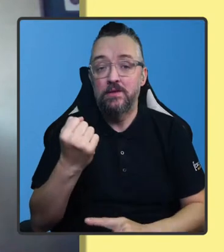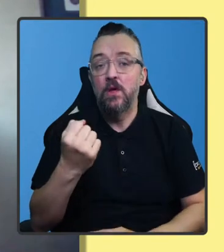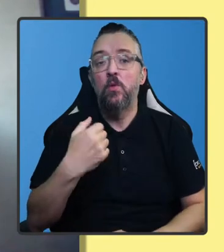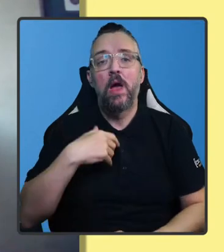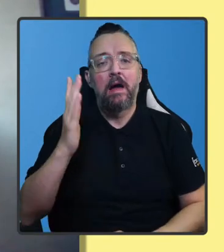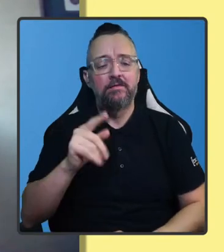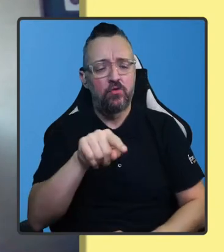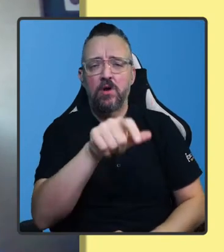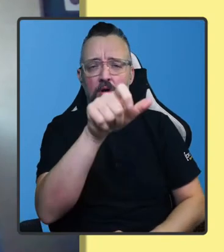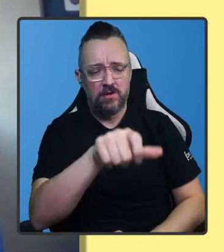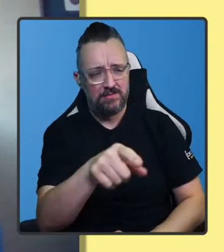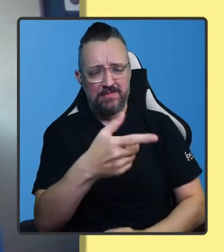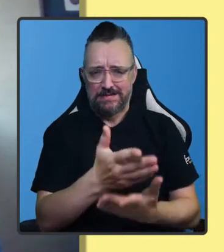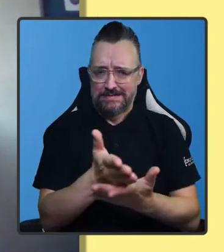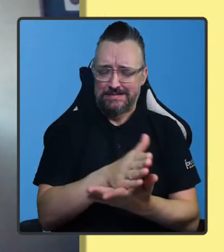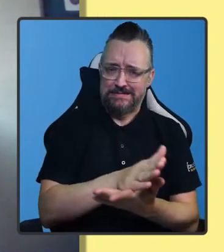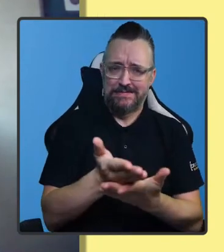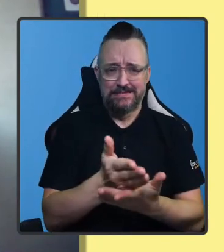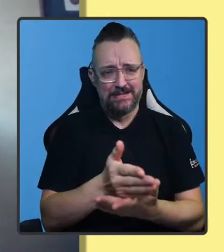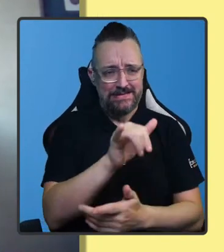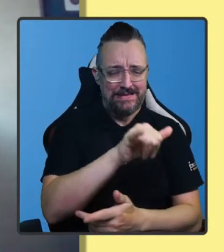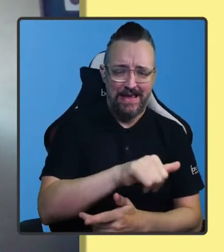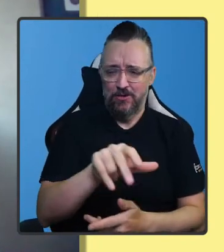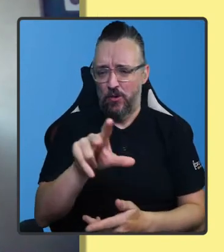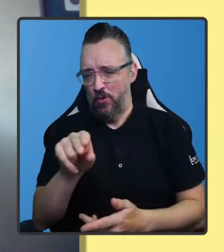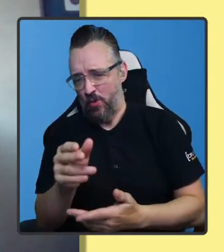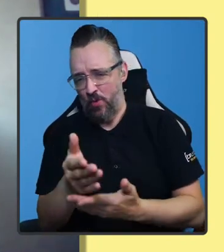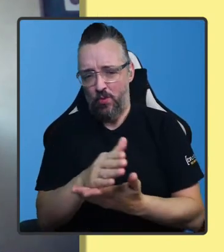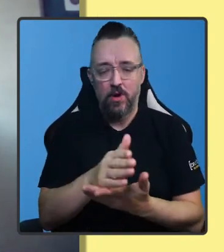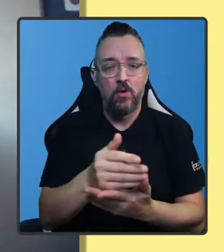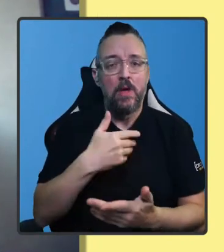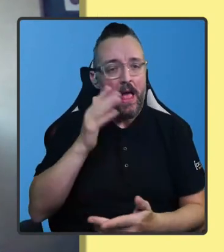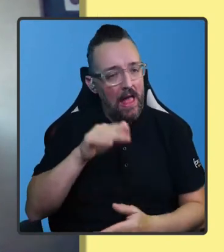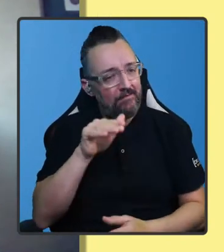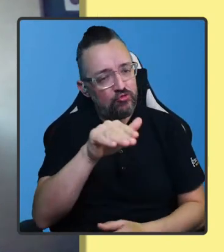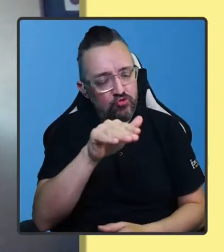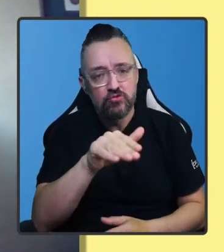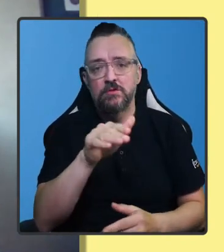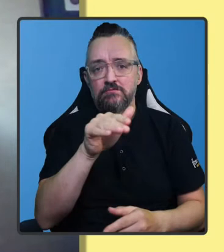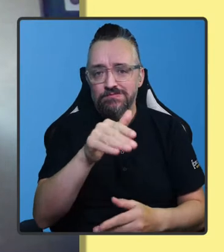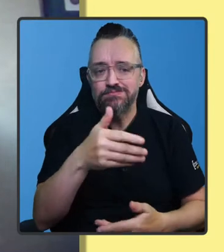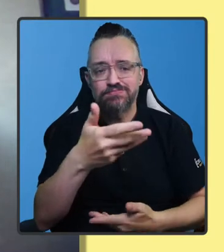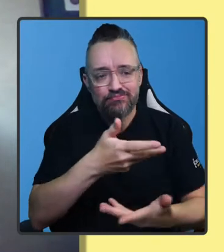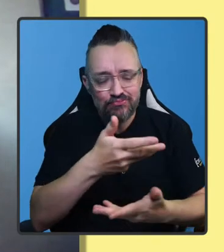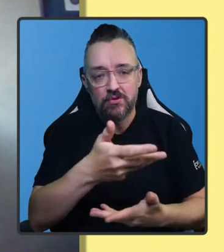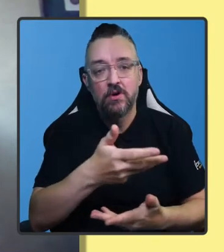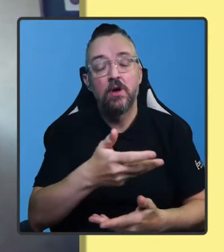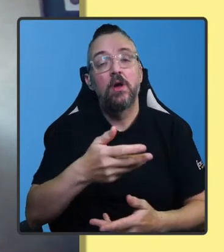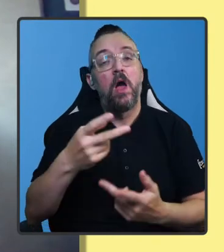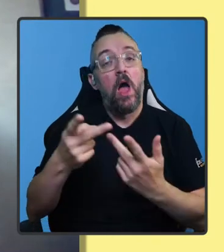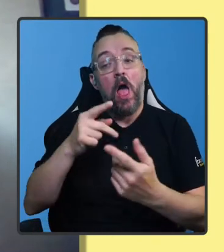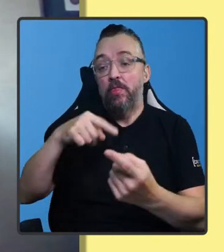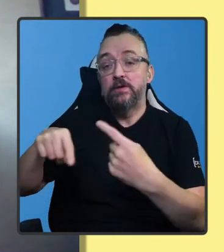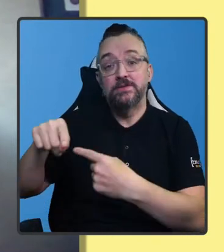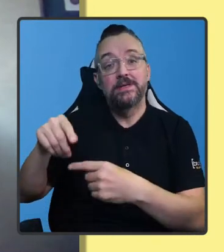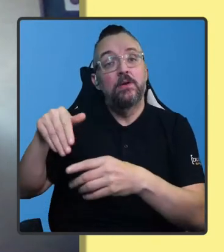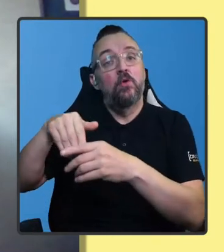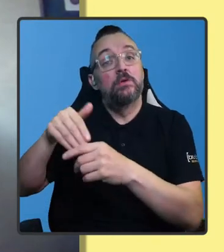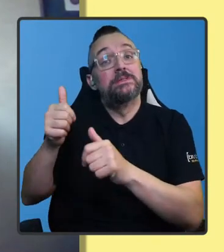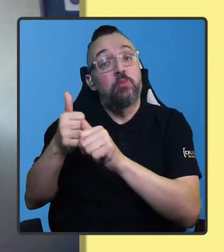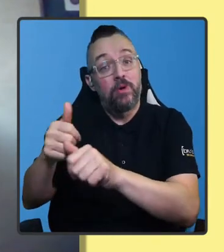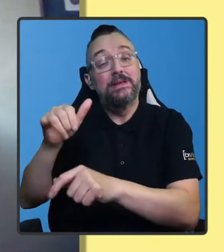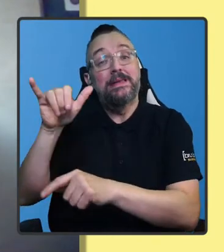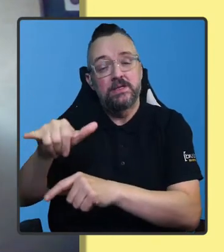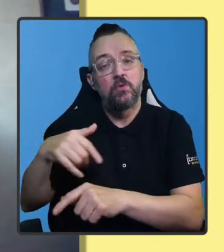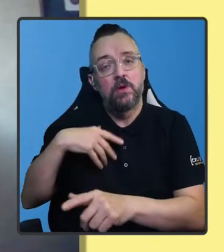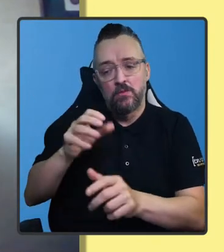voters. And we are strengthening relationships with others in the Yes movement to unite behind our campaign. That's why this